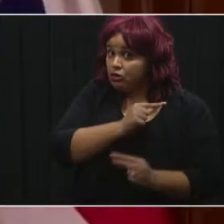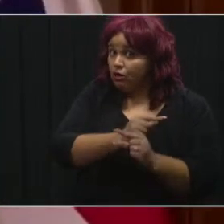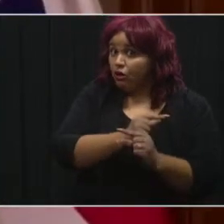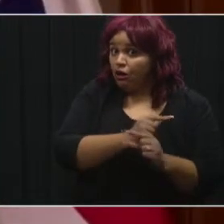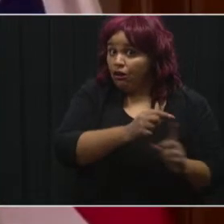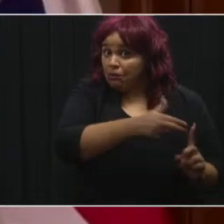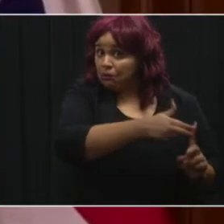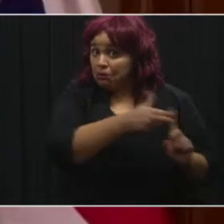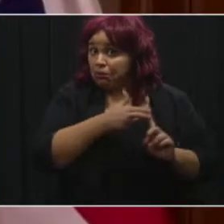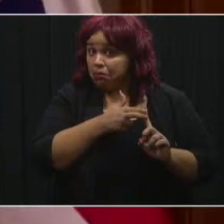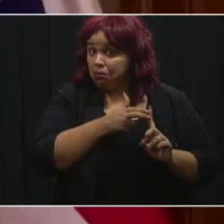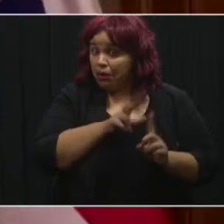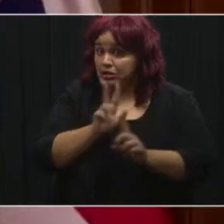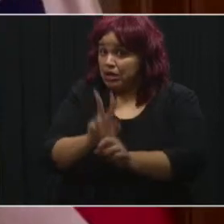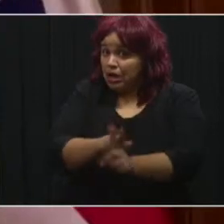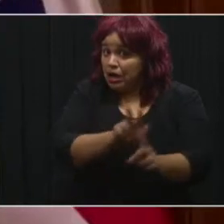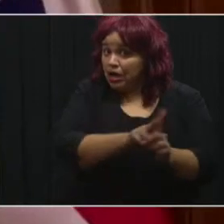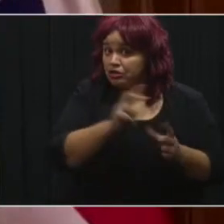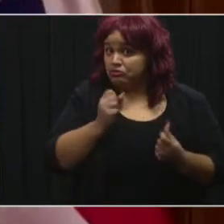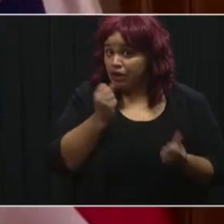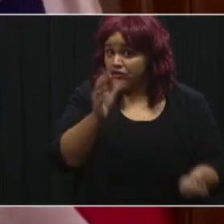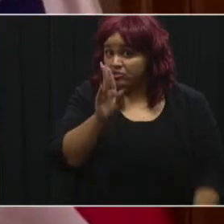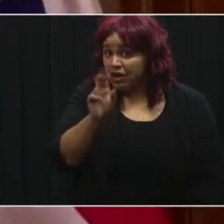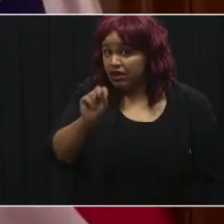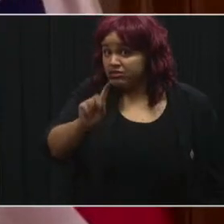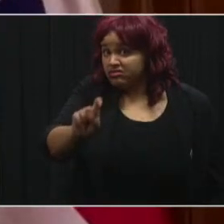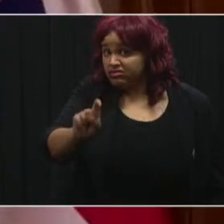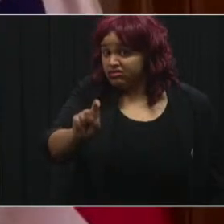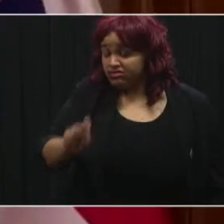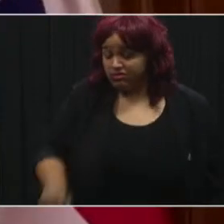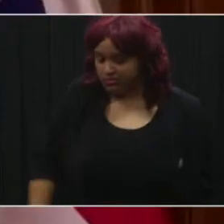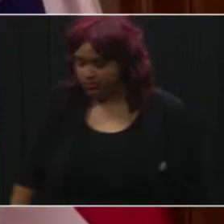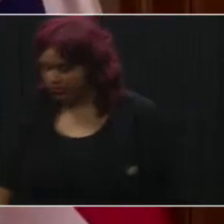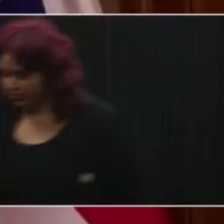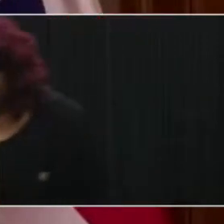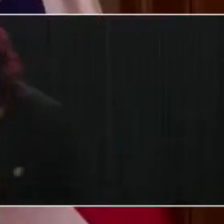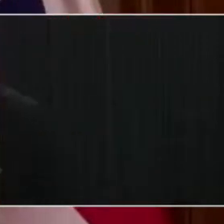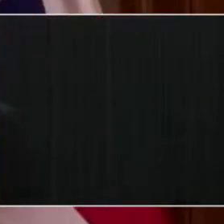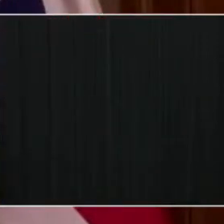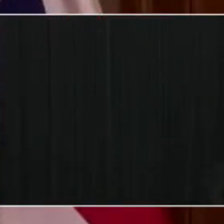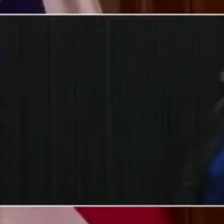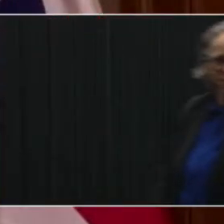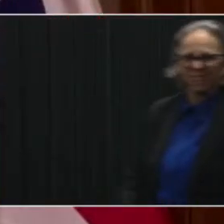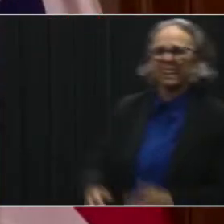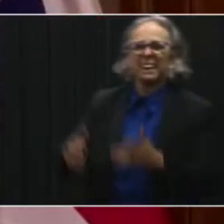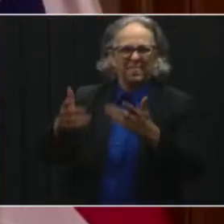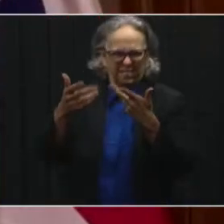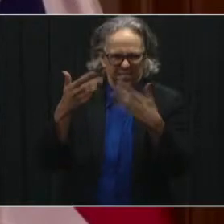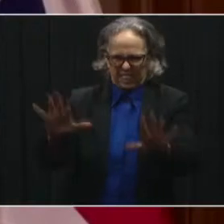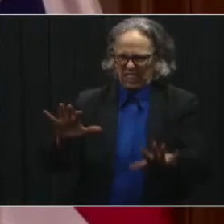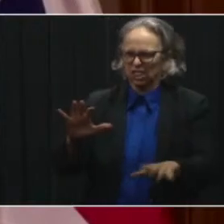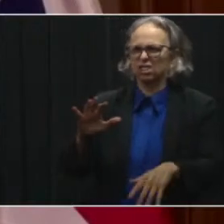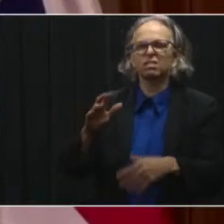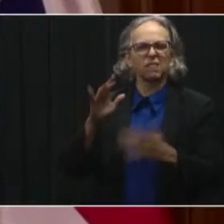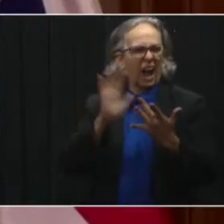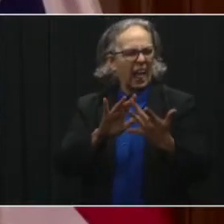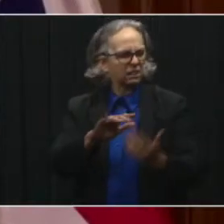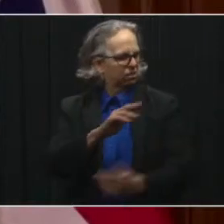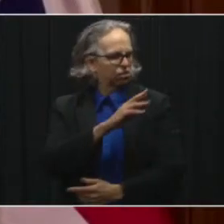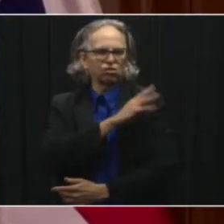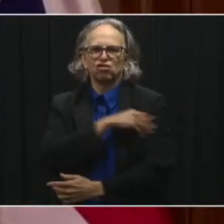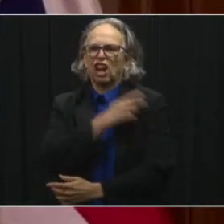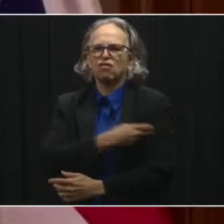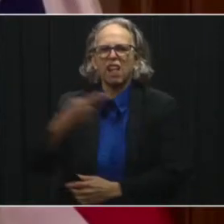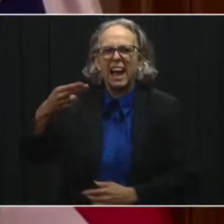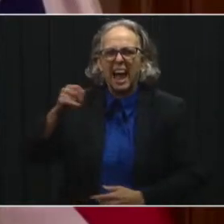Yeah, I've asked General Harris and other senior members of my team to take a look at this to see